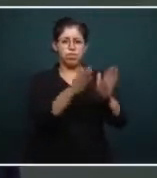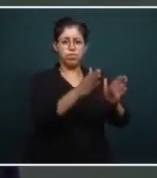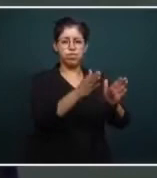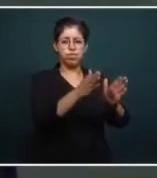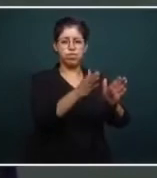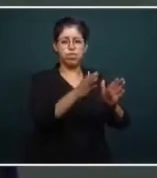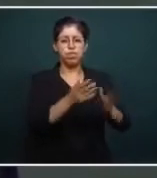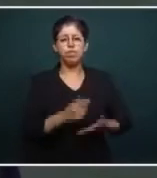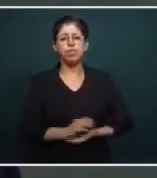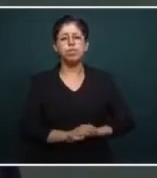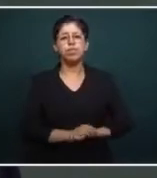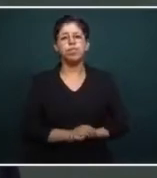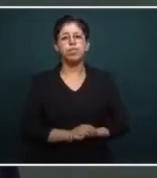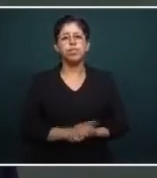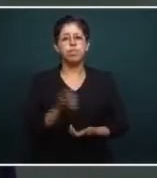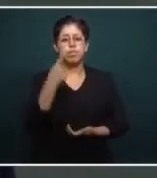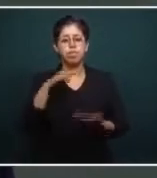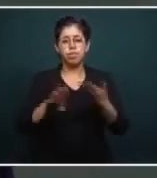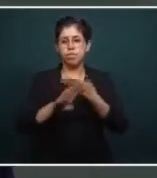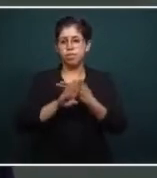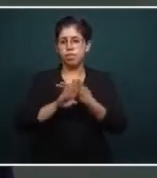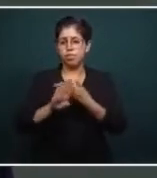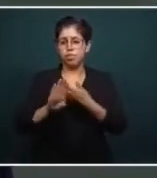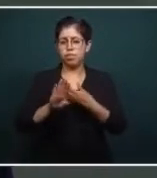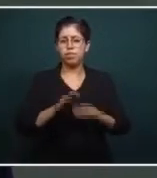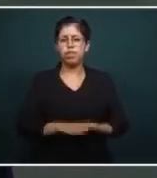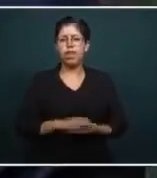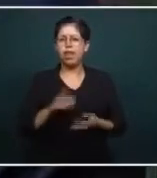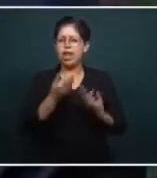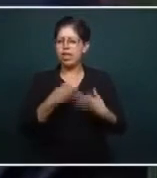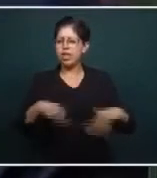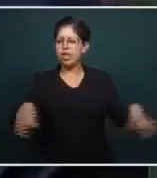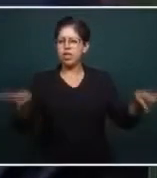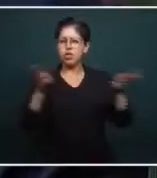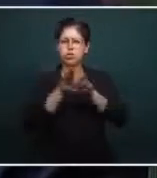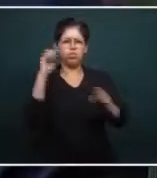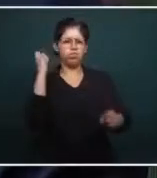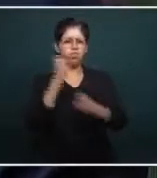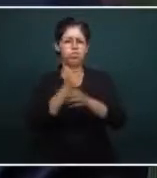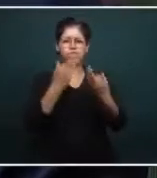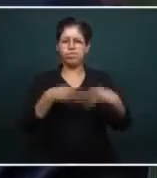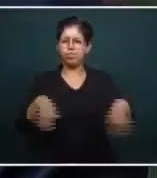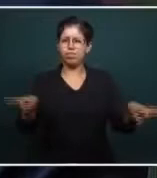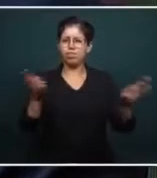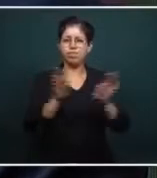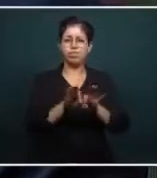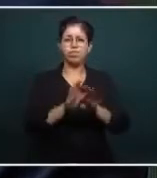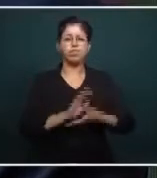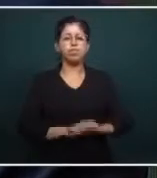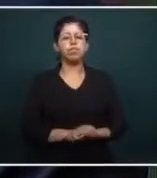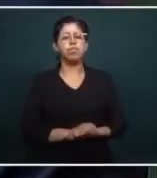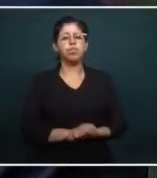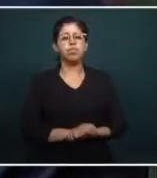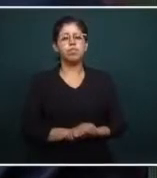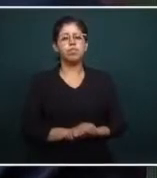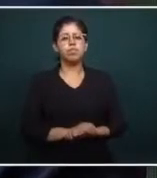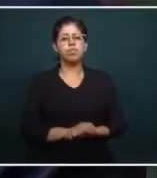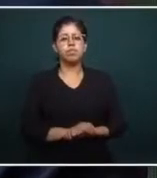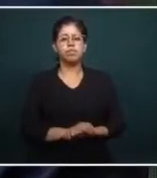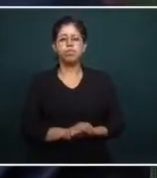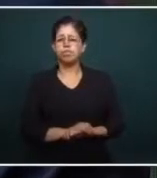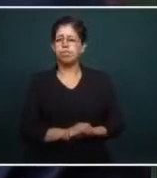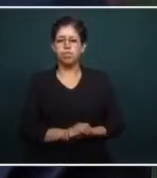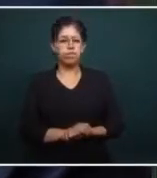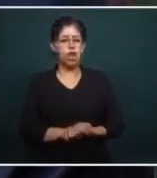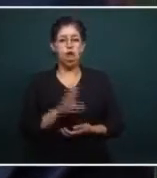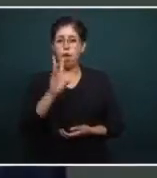importante there is something important que that destacar. we need to No se point out. permite ningún We